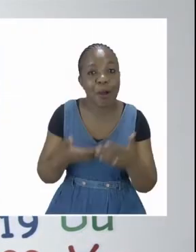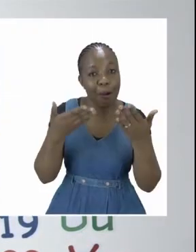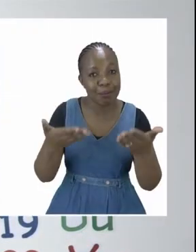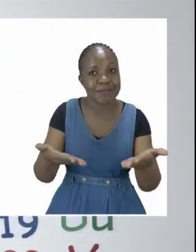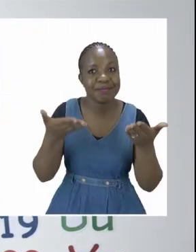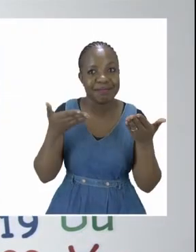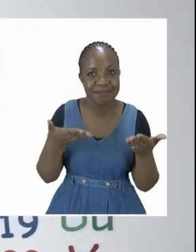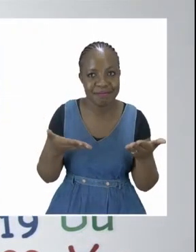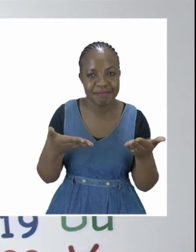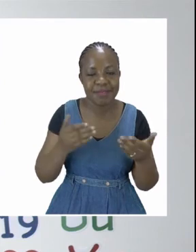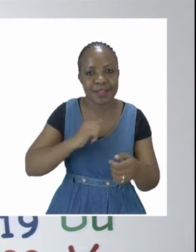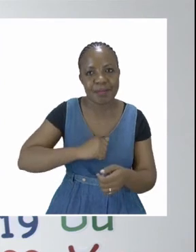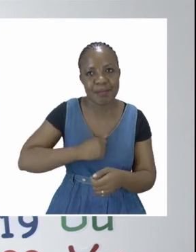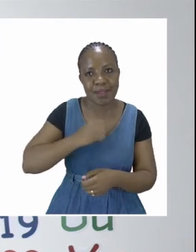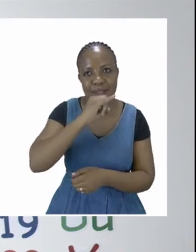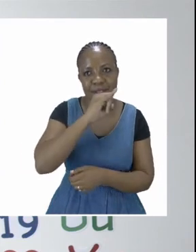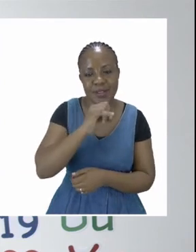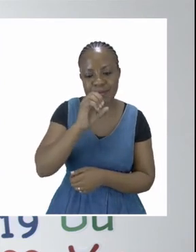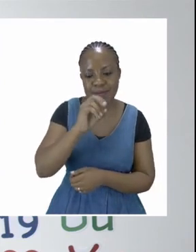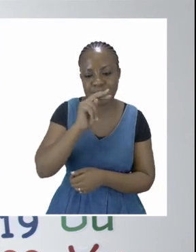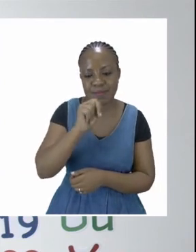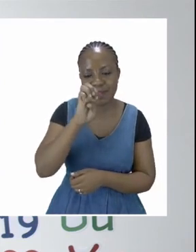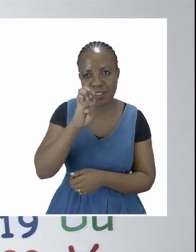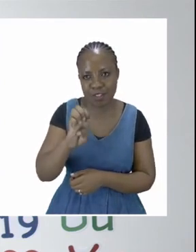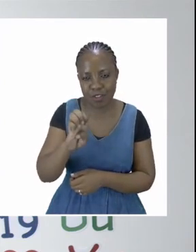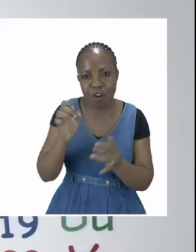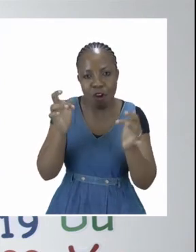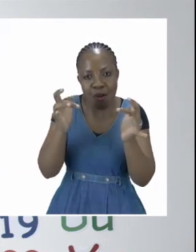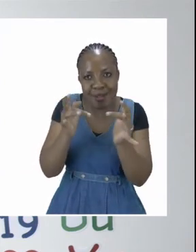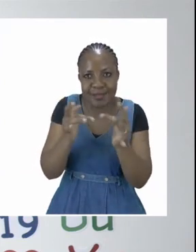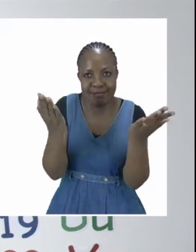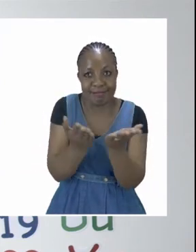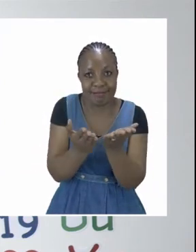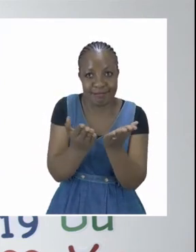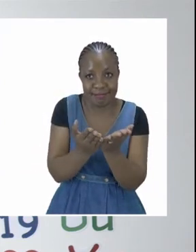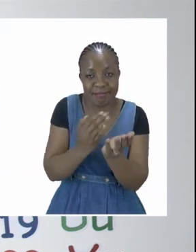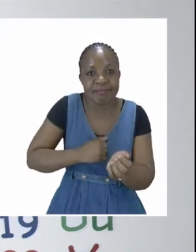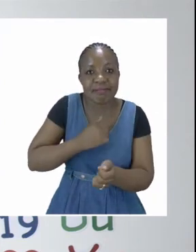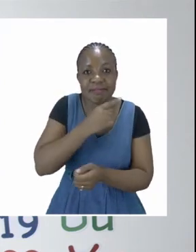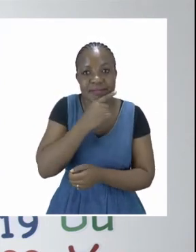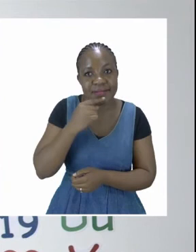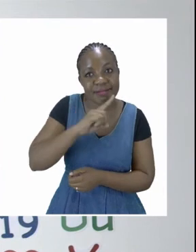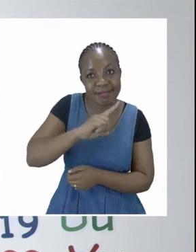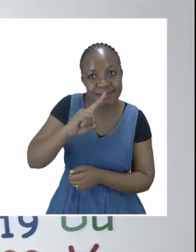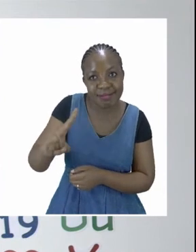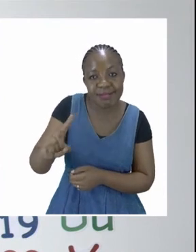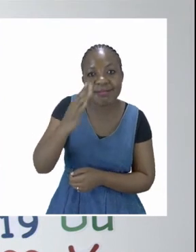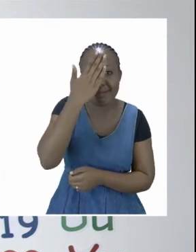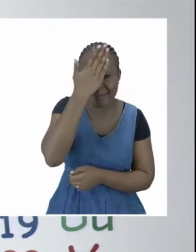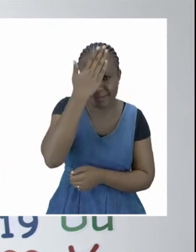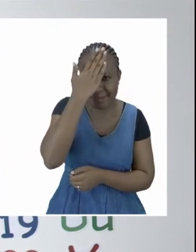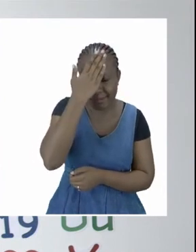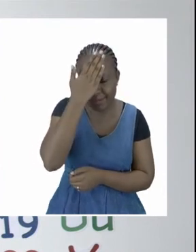Welcome to My Zone Online School. My name is Teacher Mutsa. Get your education